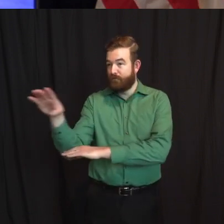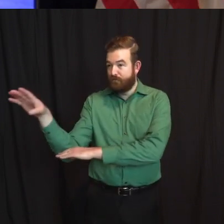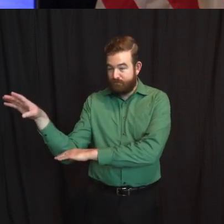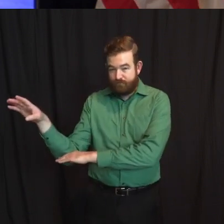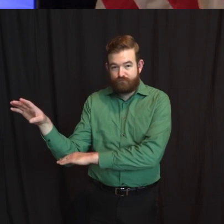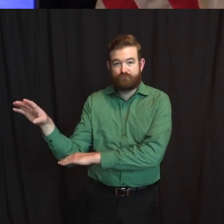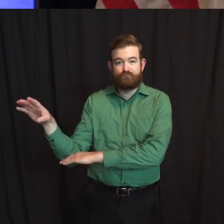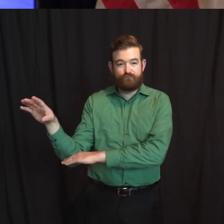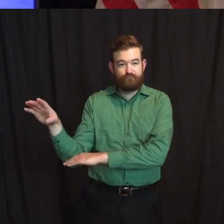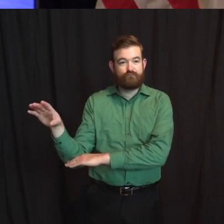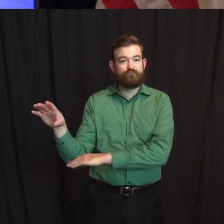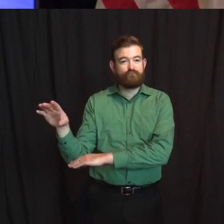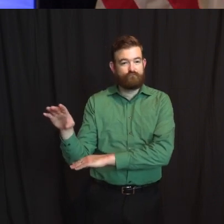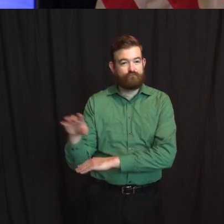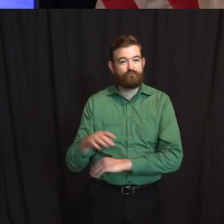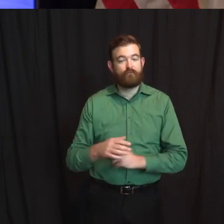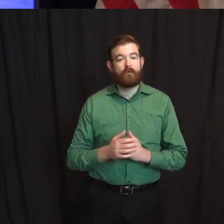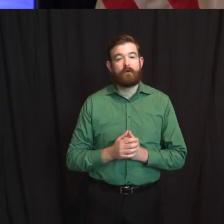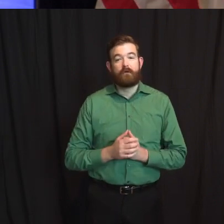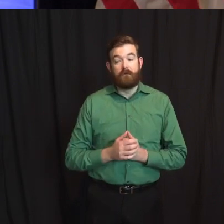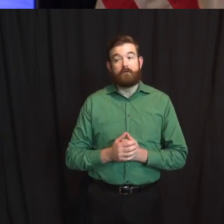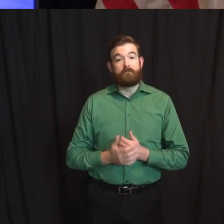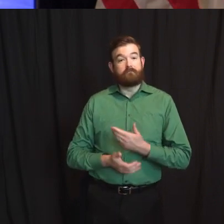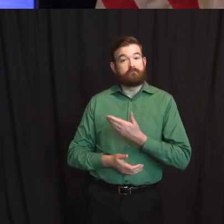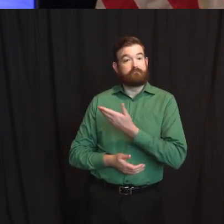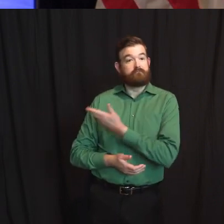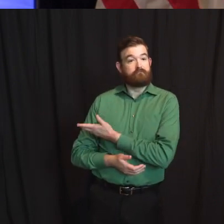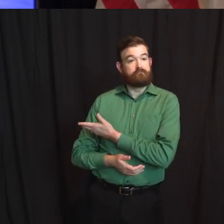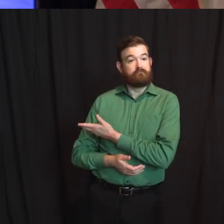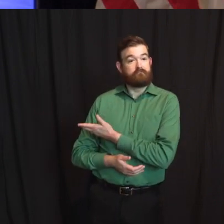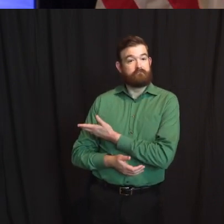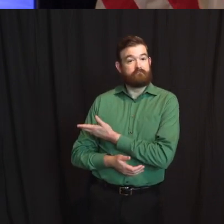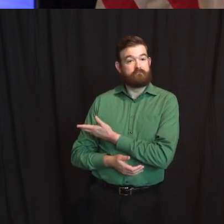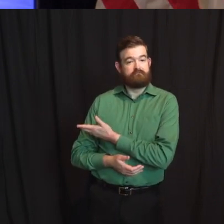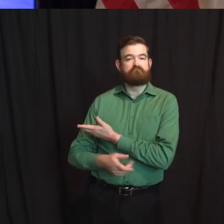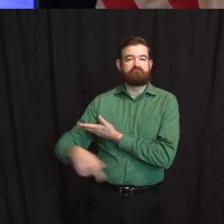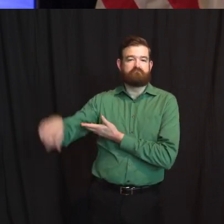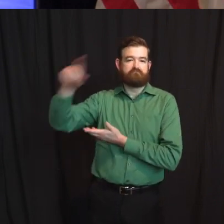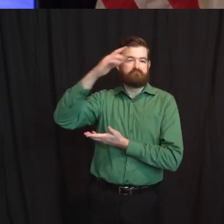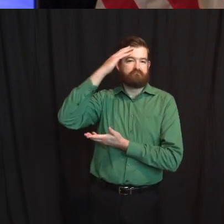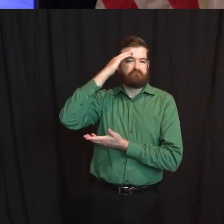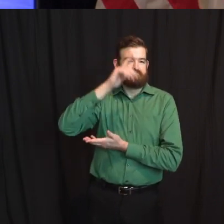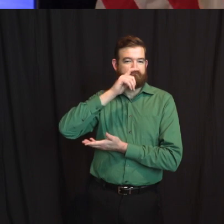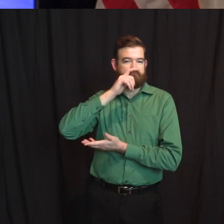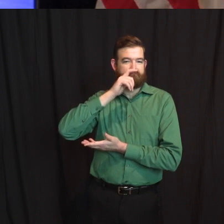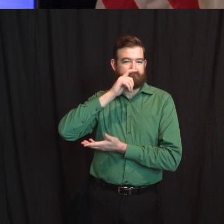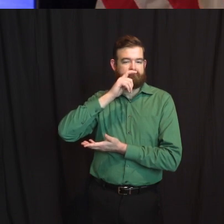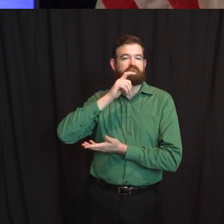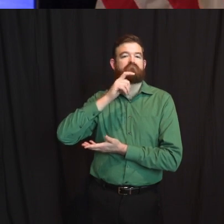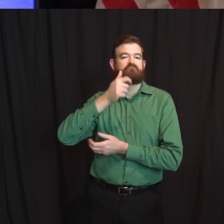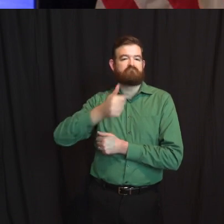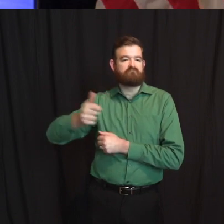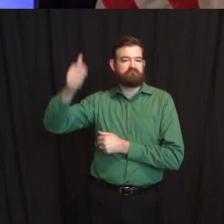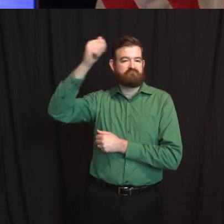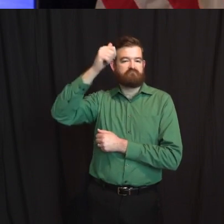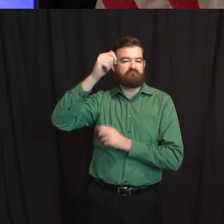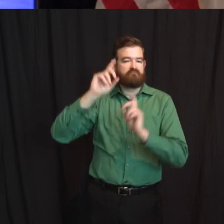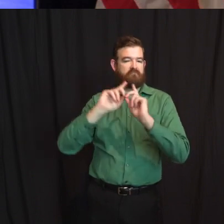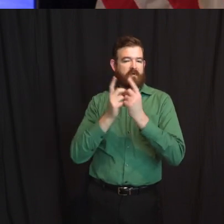Honored to be joined by the woman to my right, who needs no introduction, the Commissioner of the Department of Health, Judy Persichelli. To her right, another familiar